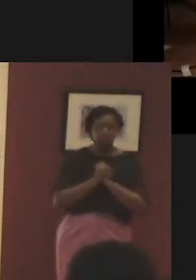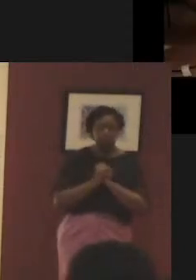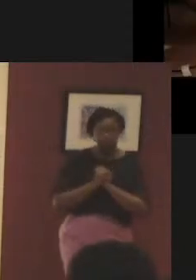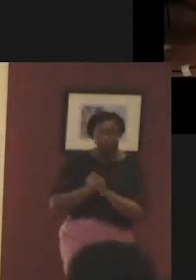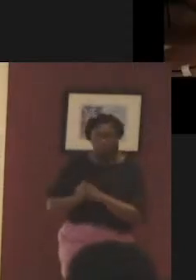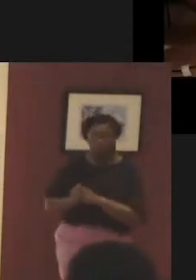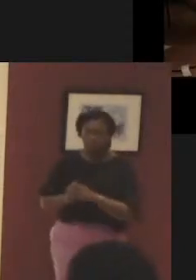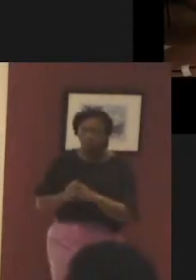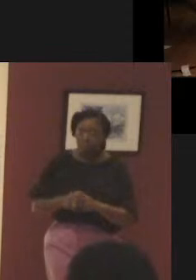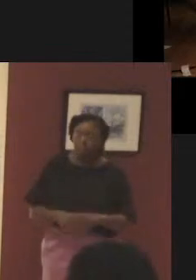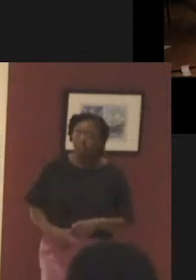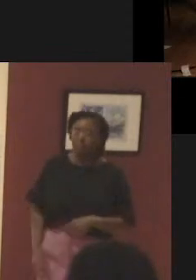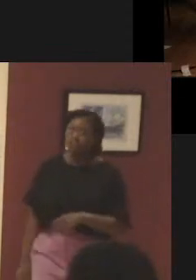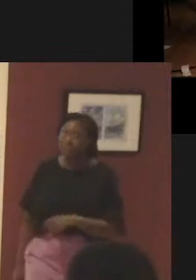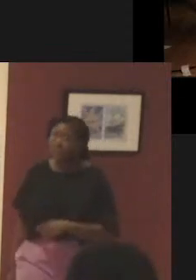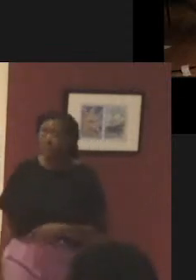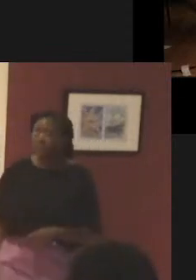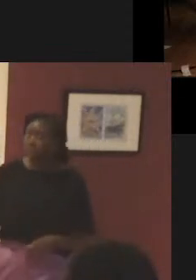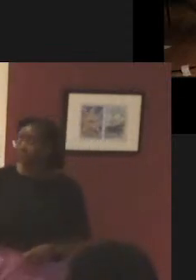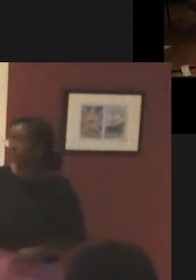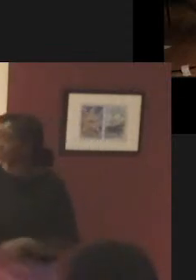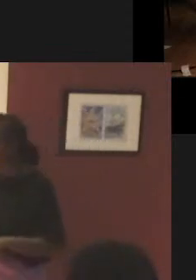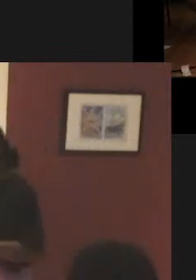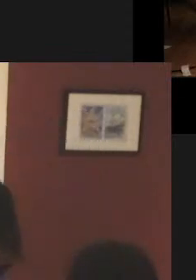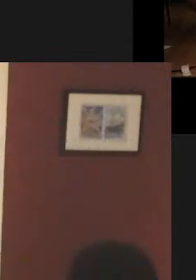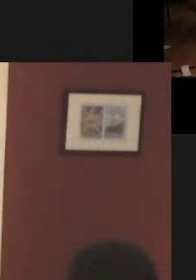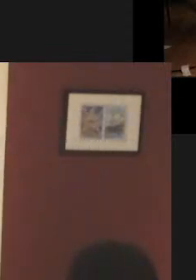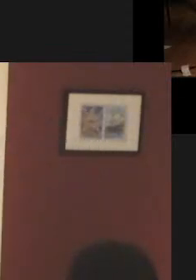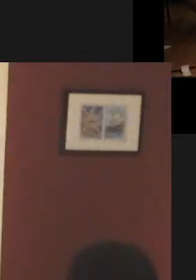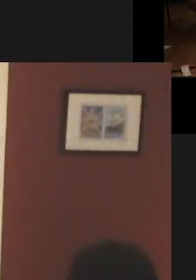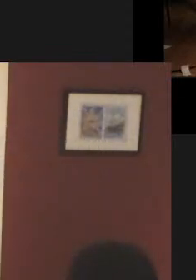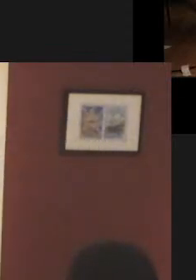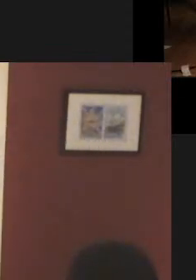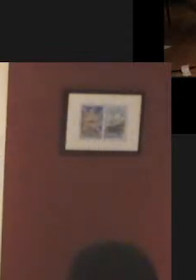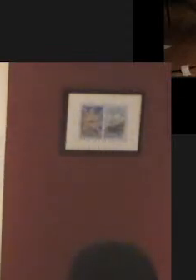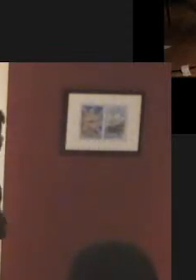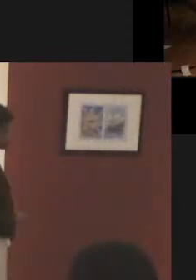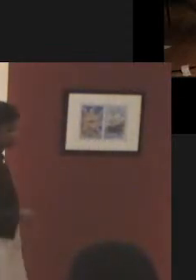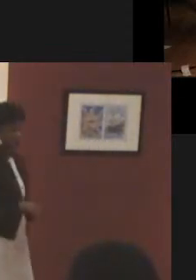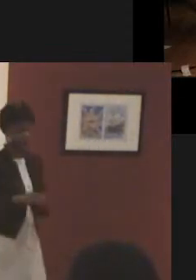In Thoroughbred from 2014, Pinder continues to question the limits of